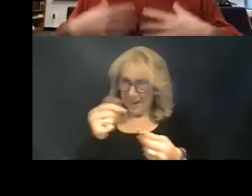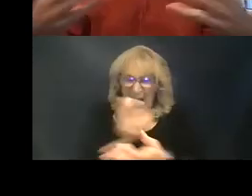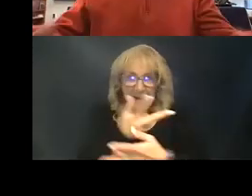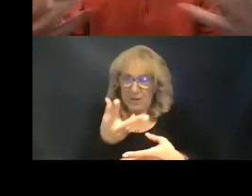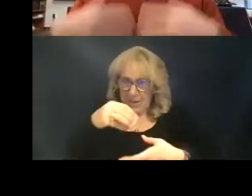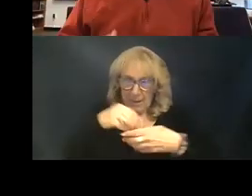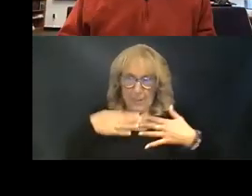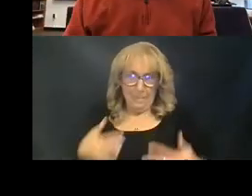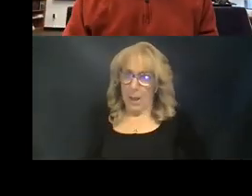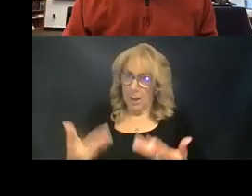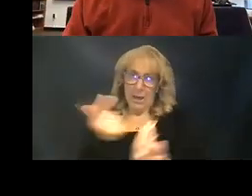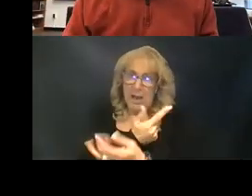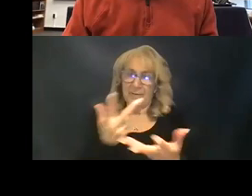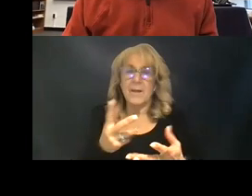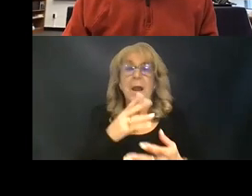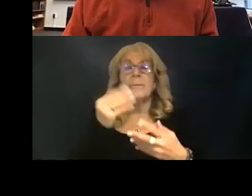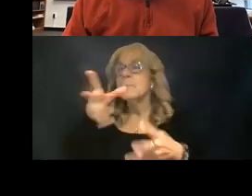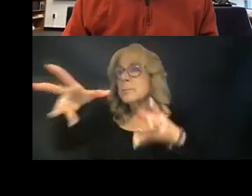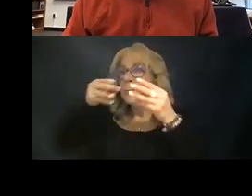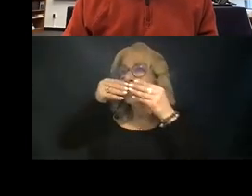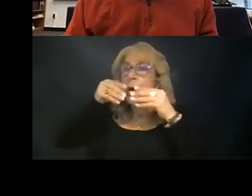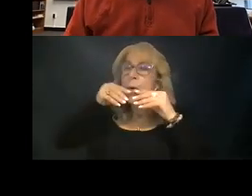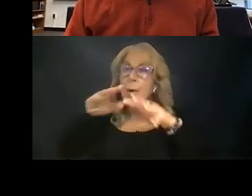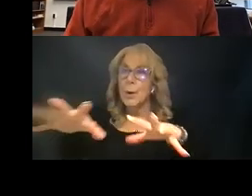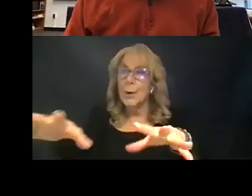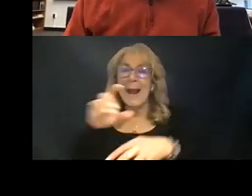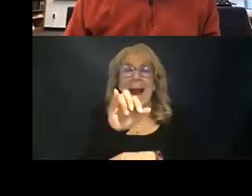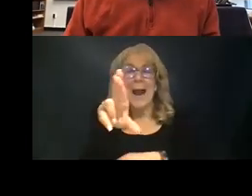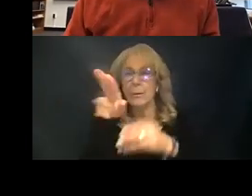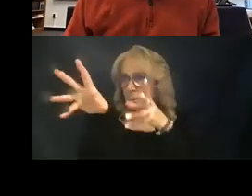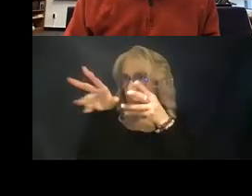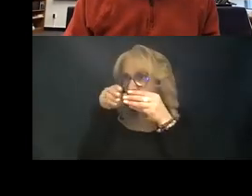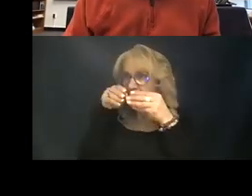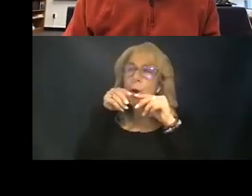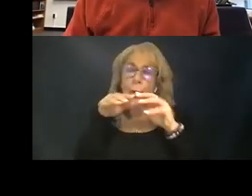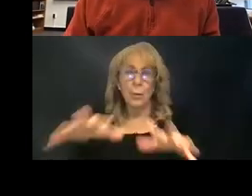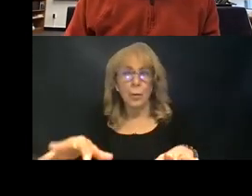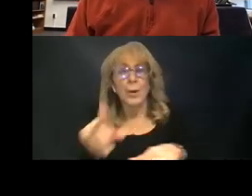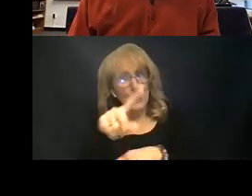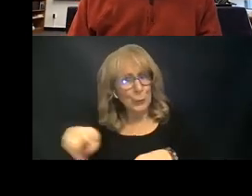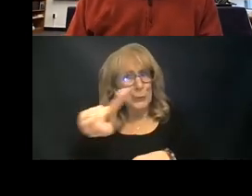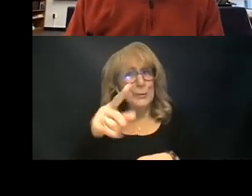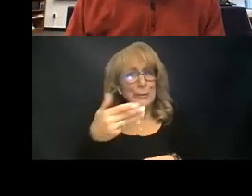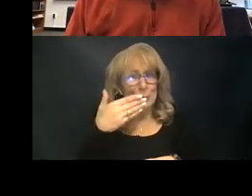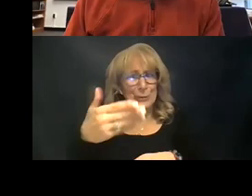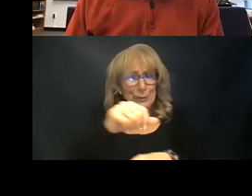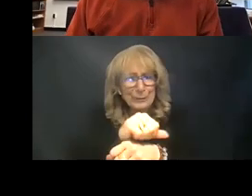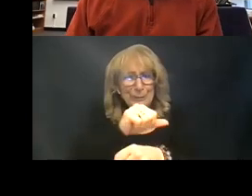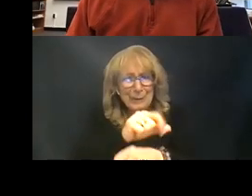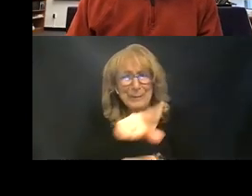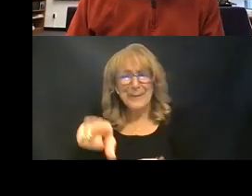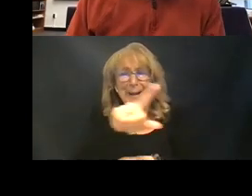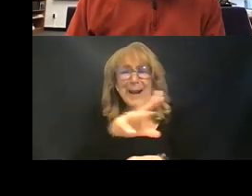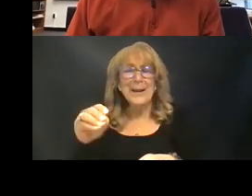we breathe air in and out. So you guys did really, really well. So there are quite a number of fluids in the human body as listed here.